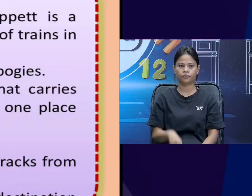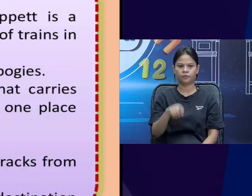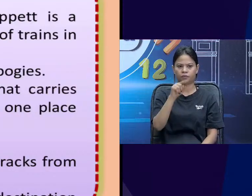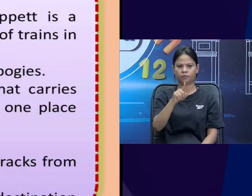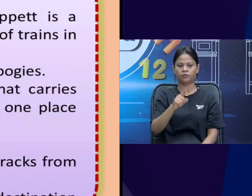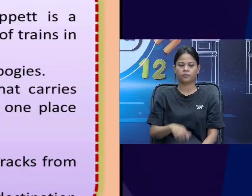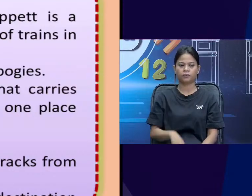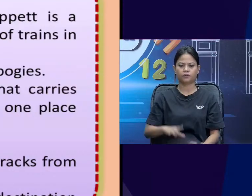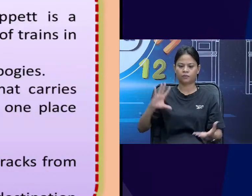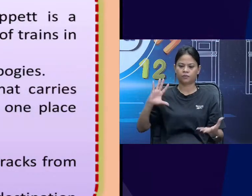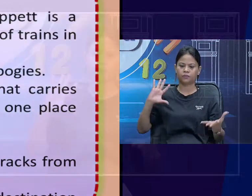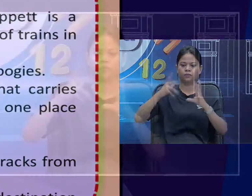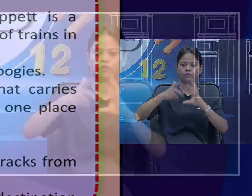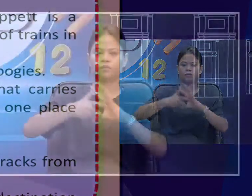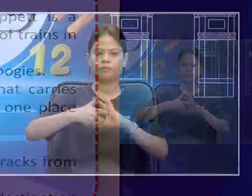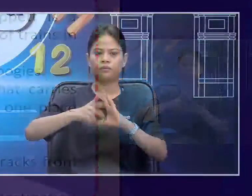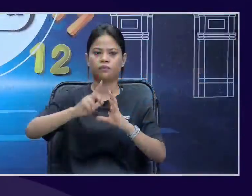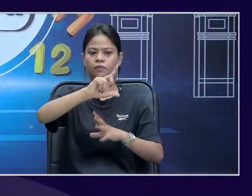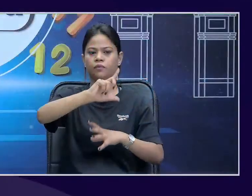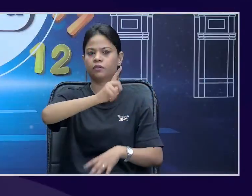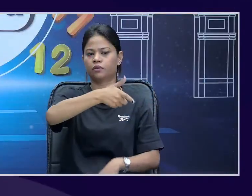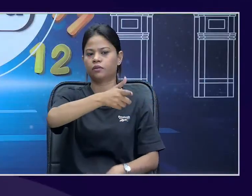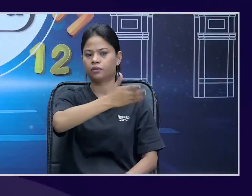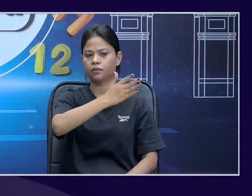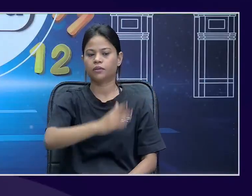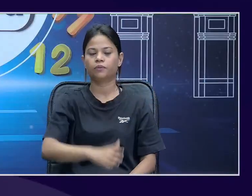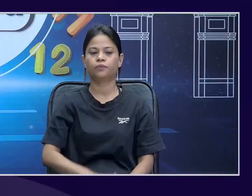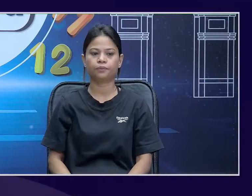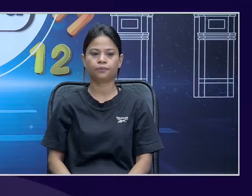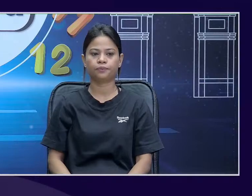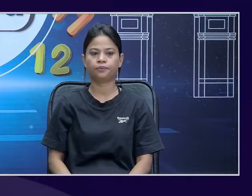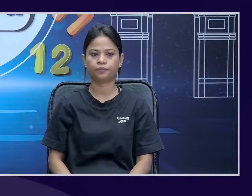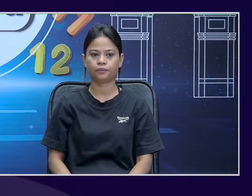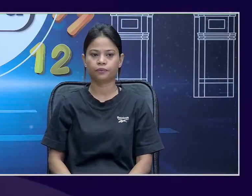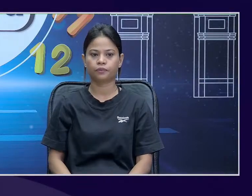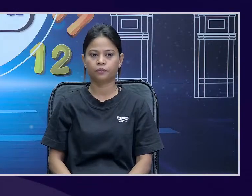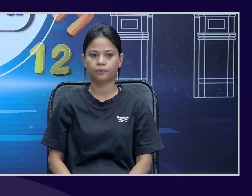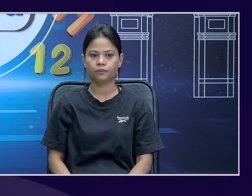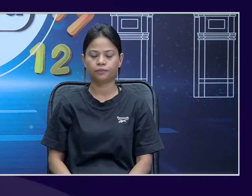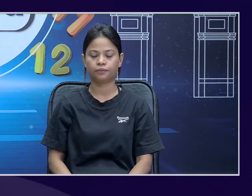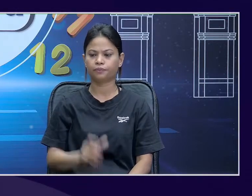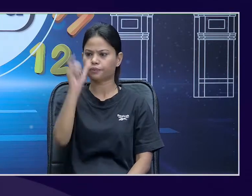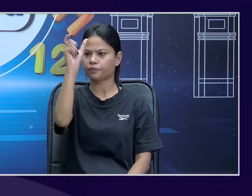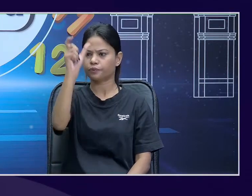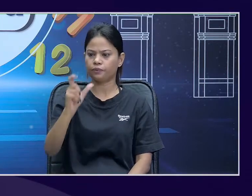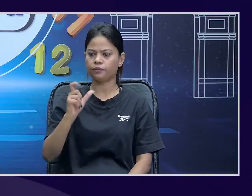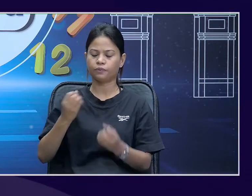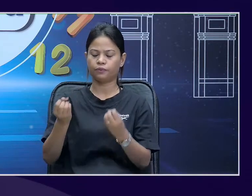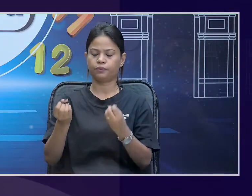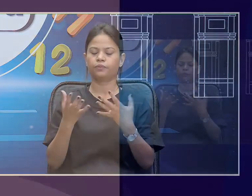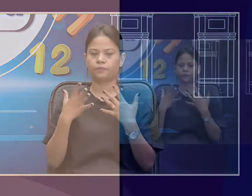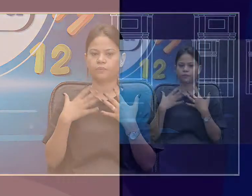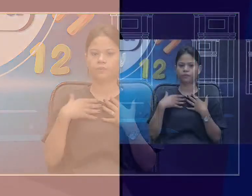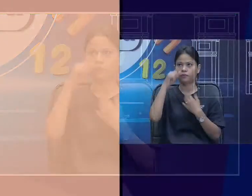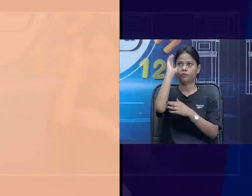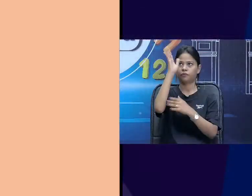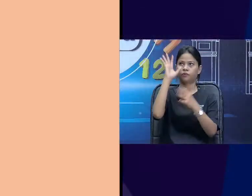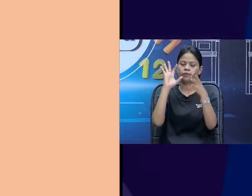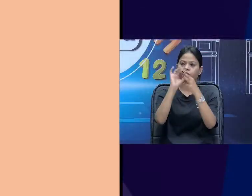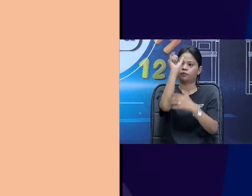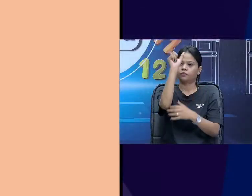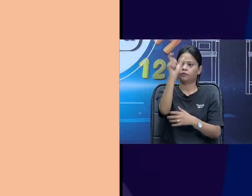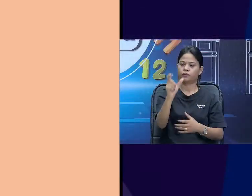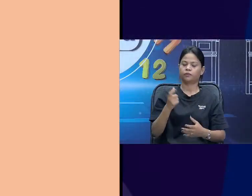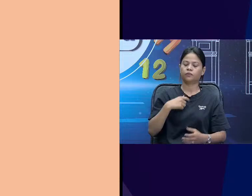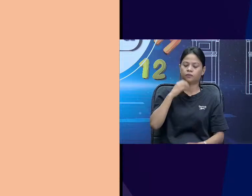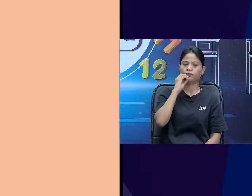necessary? Ma'am, we'll come back to you, ma'am. Okay. Can we have keywords, keyword slides on